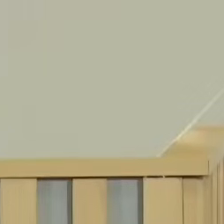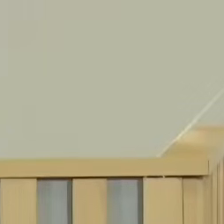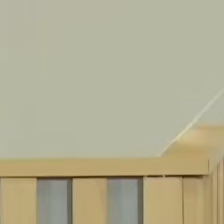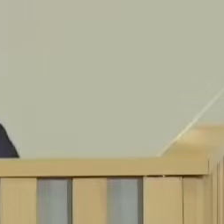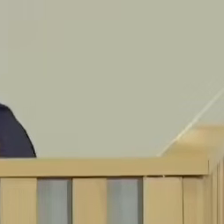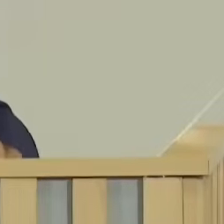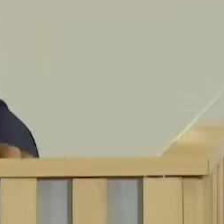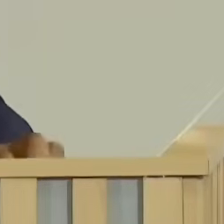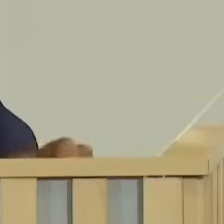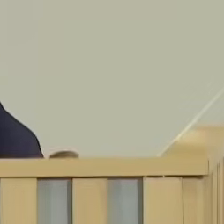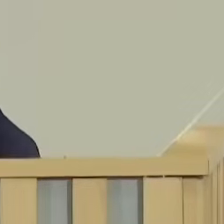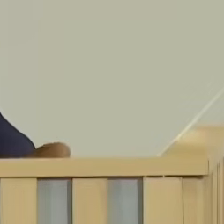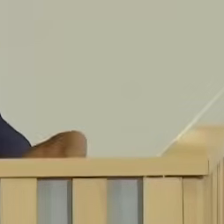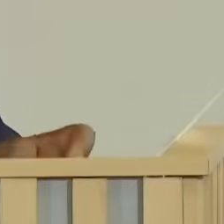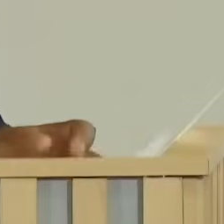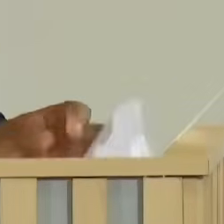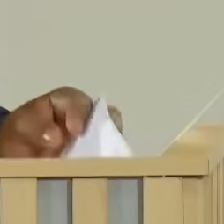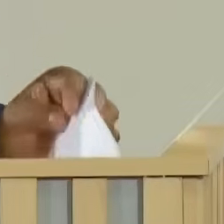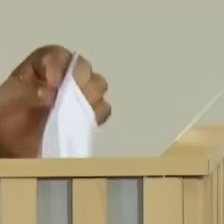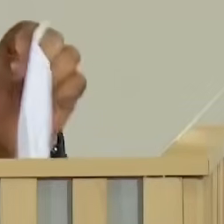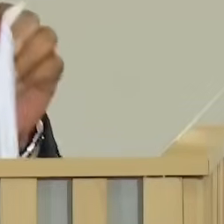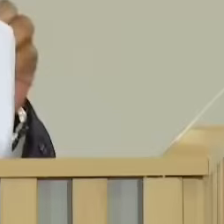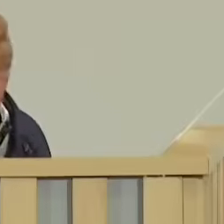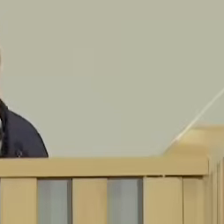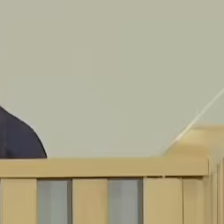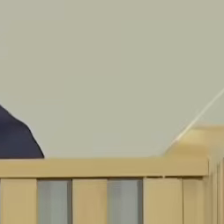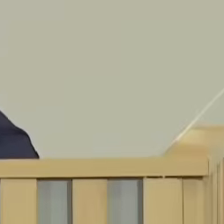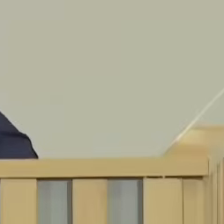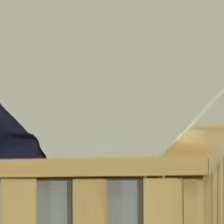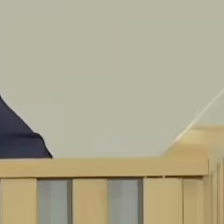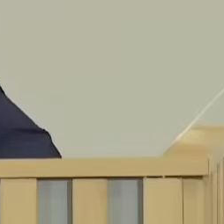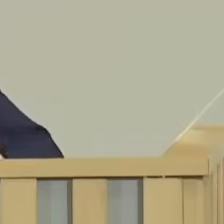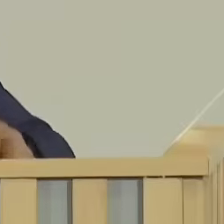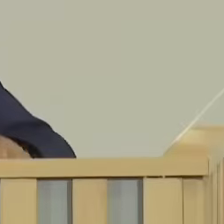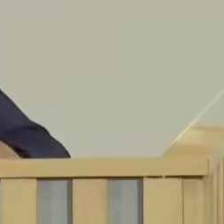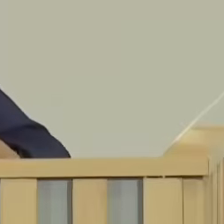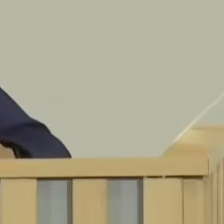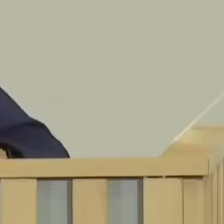43, same section of your evidence?